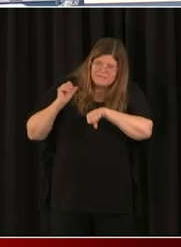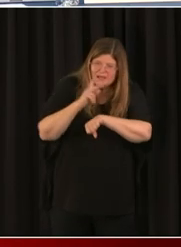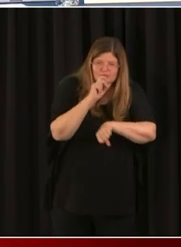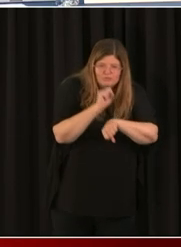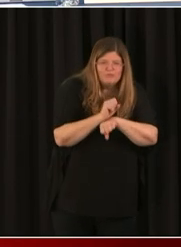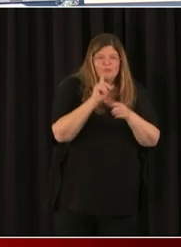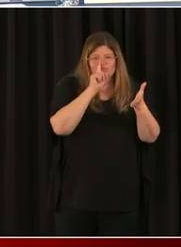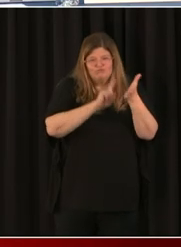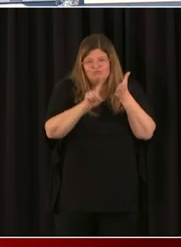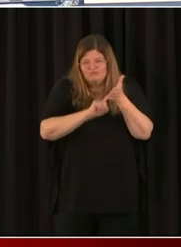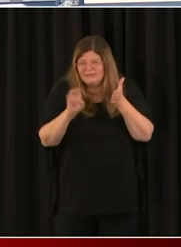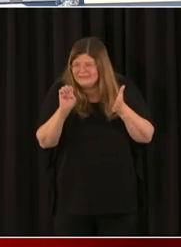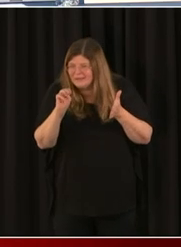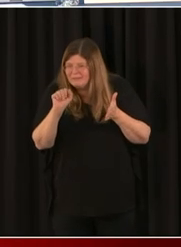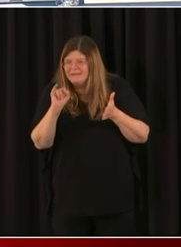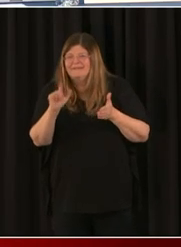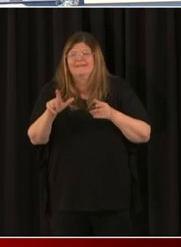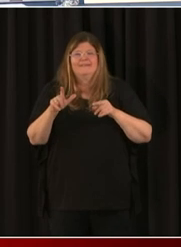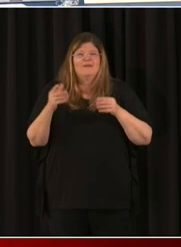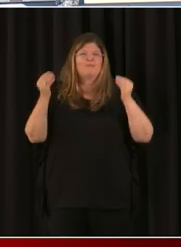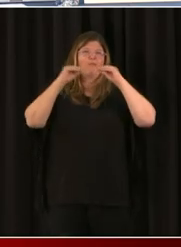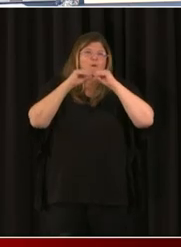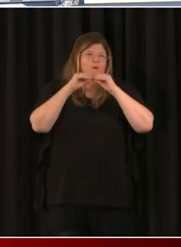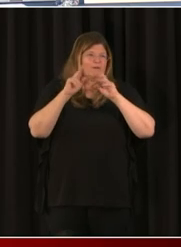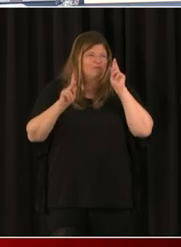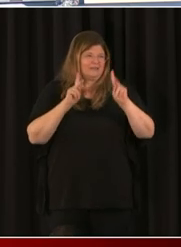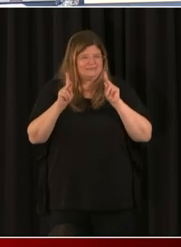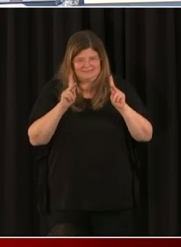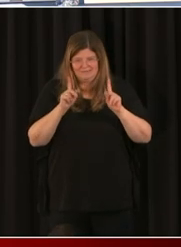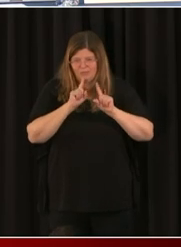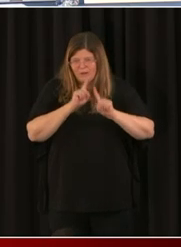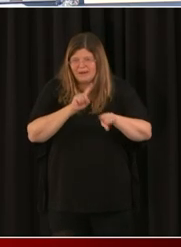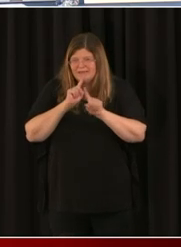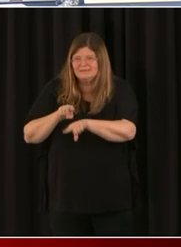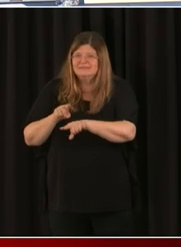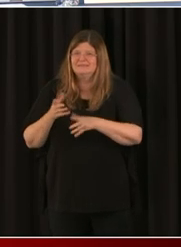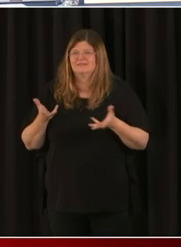in the District of Columbia to schedule appointments and fill up all those slots.